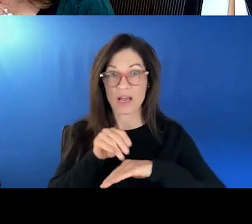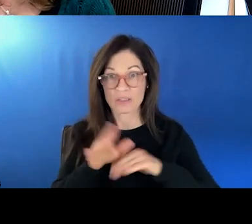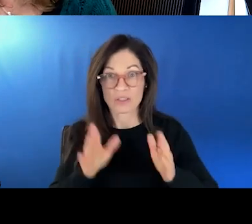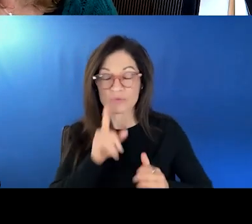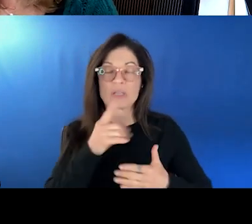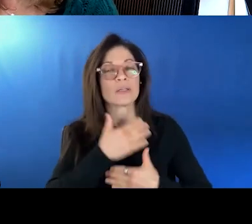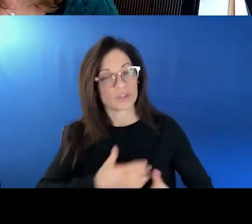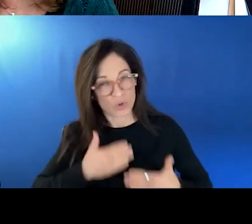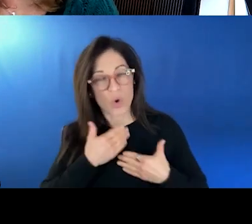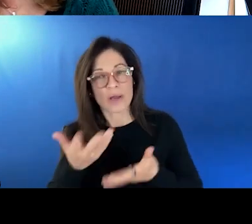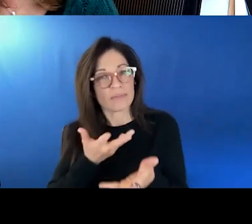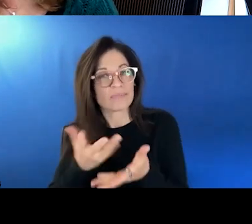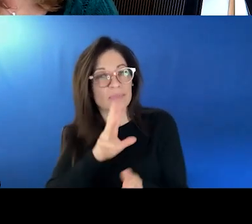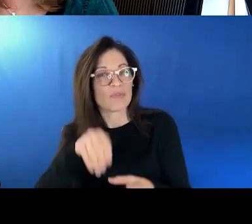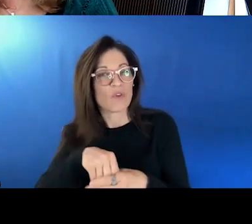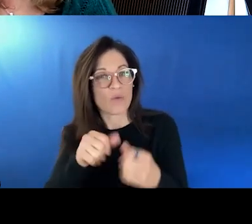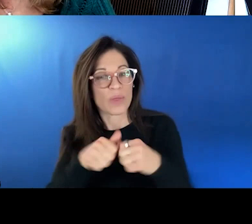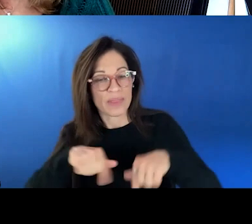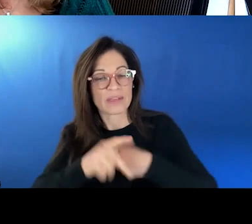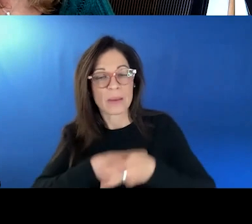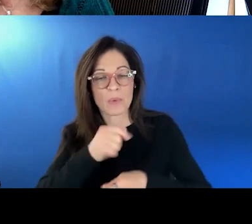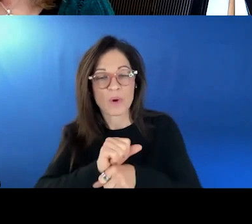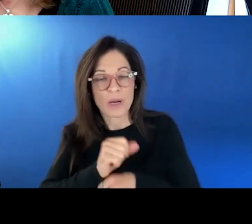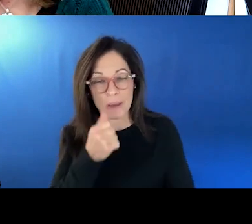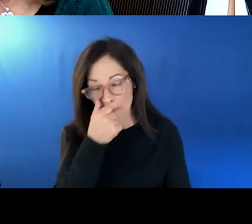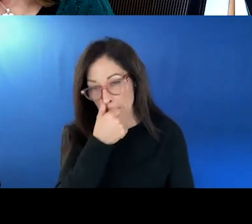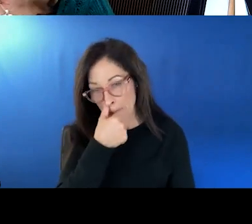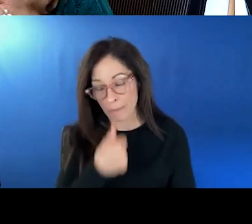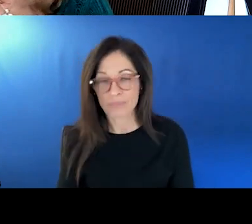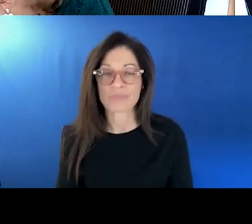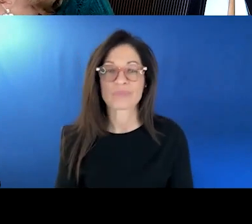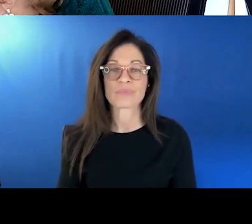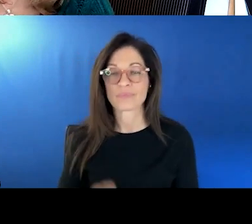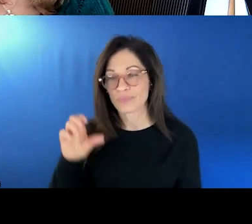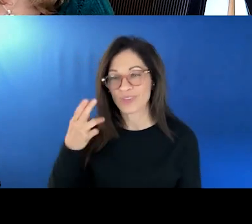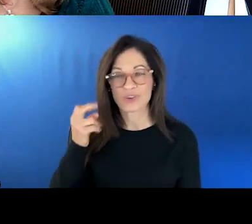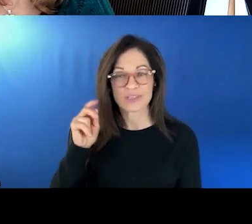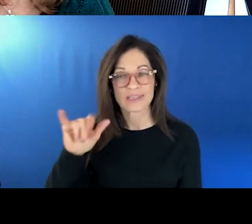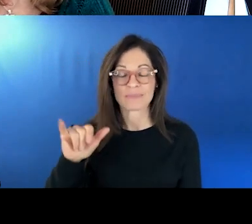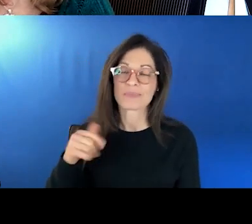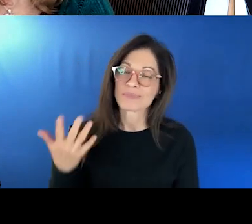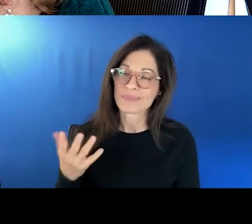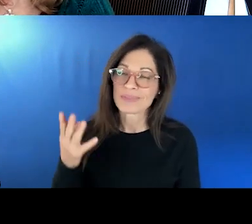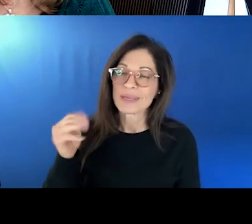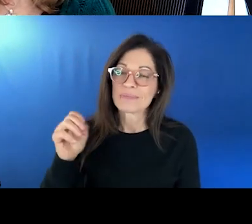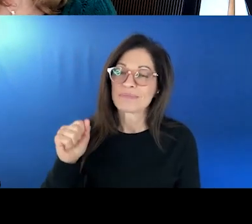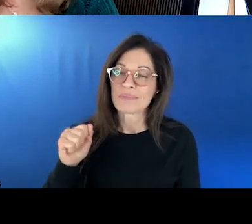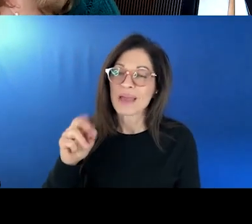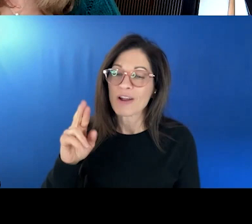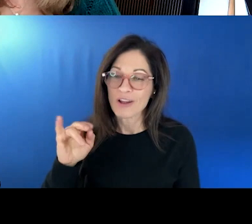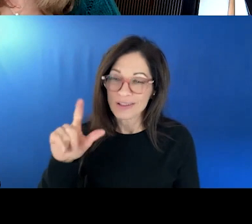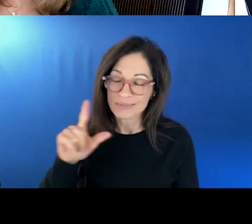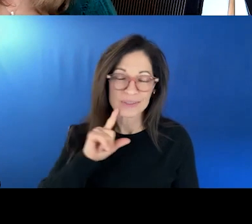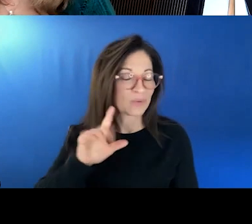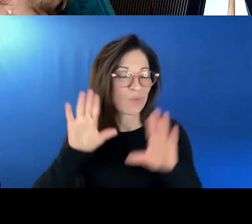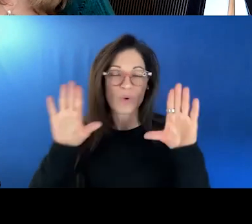enjoy engaging in this work. Well, Meryl, it was such a wonderful opportunity that I had to interview you